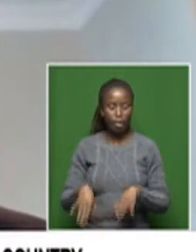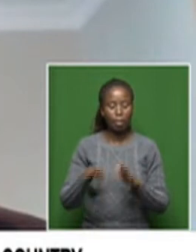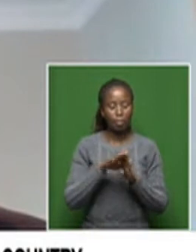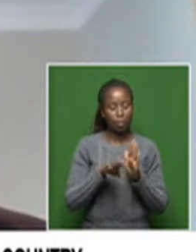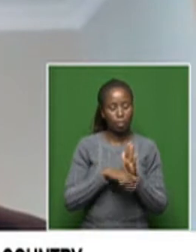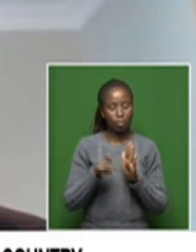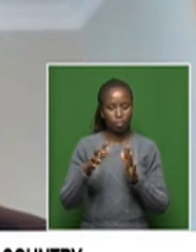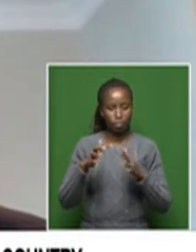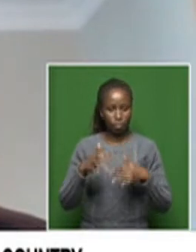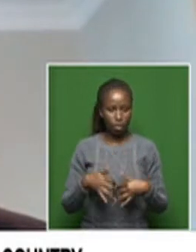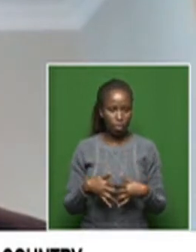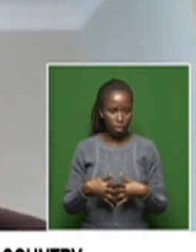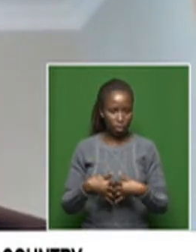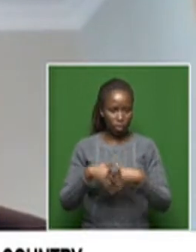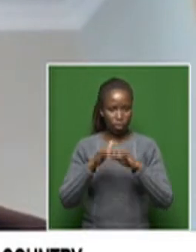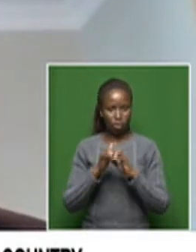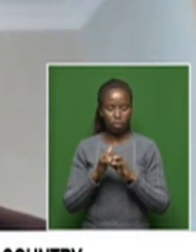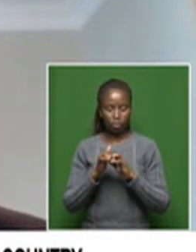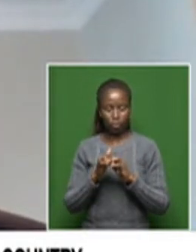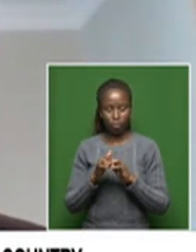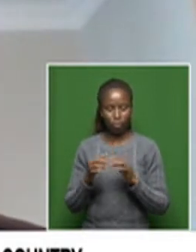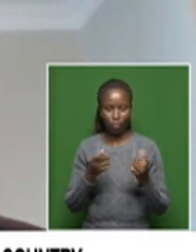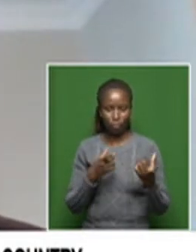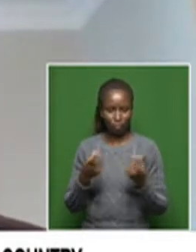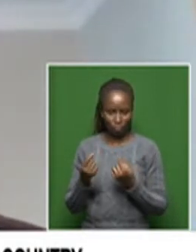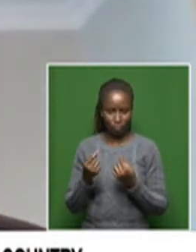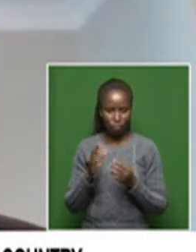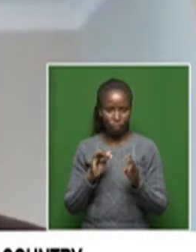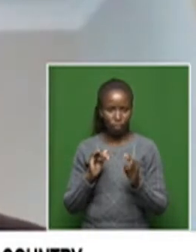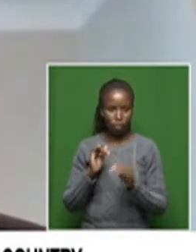to, with a major thrust that should be over within